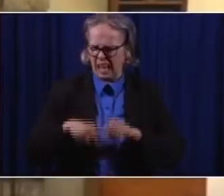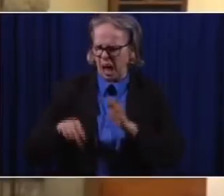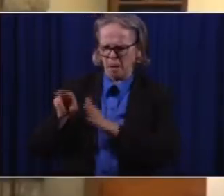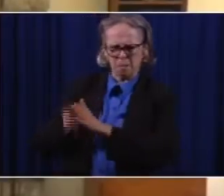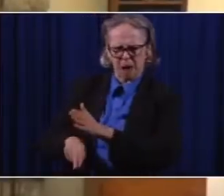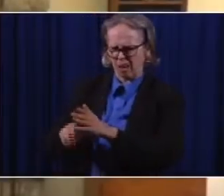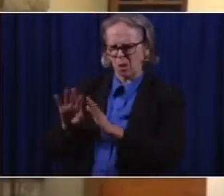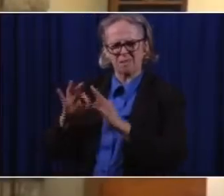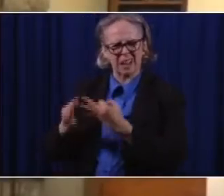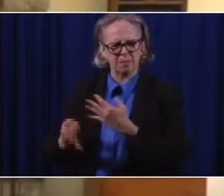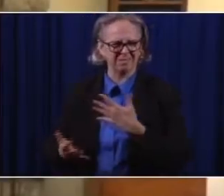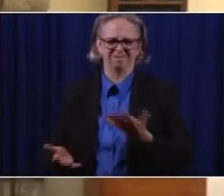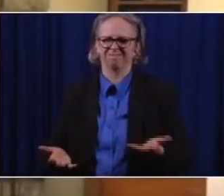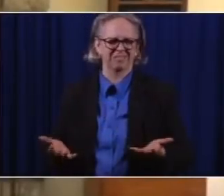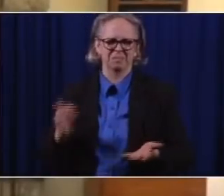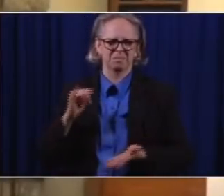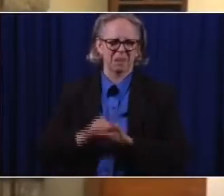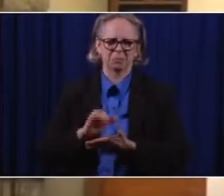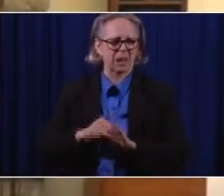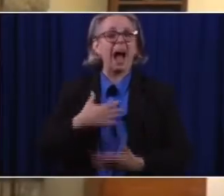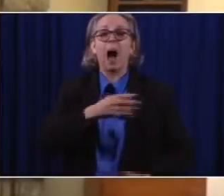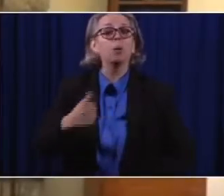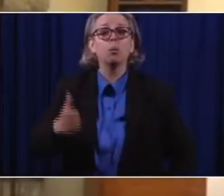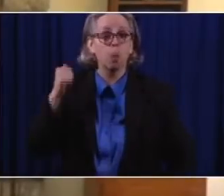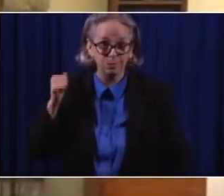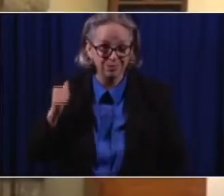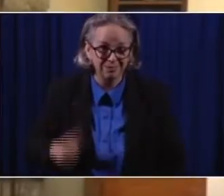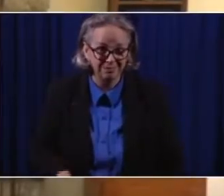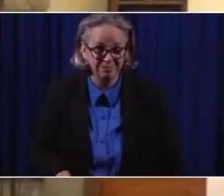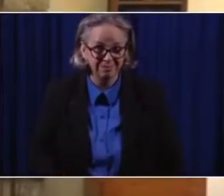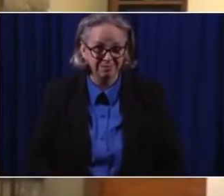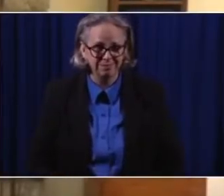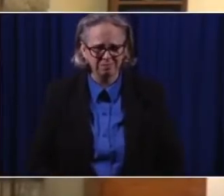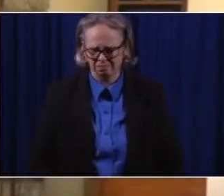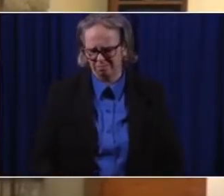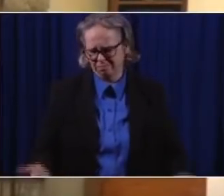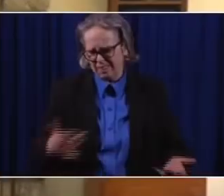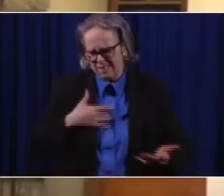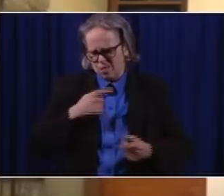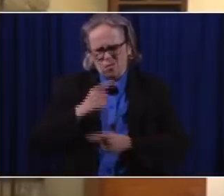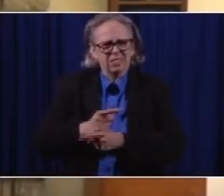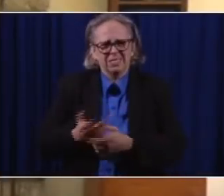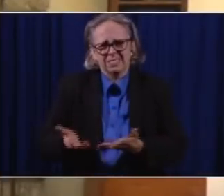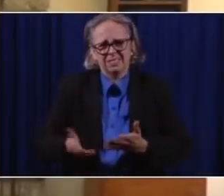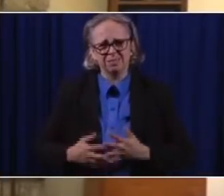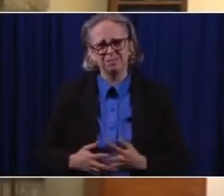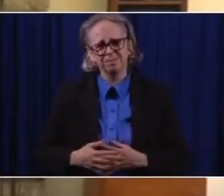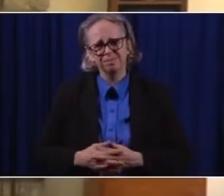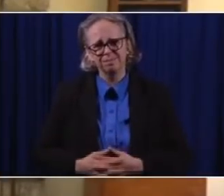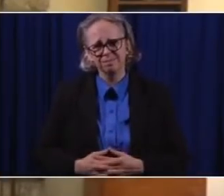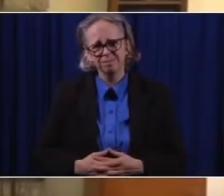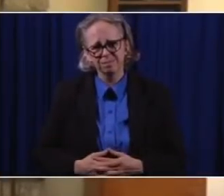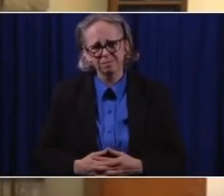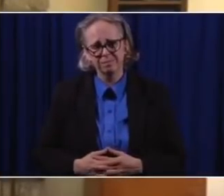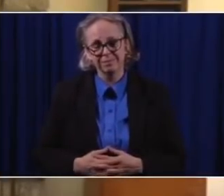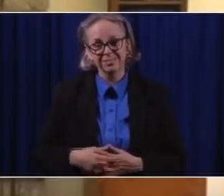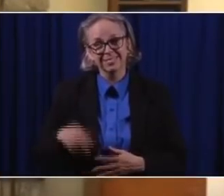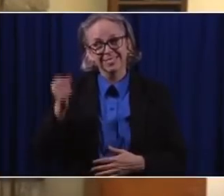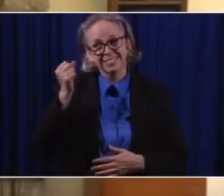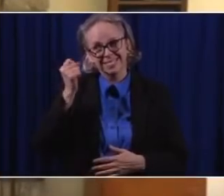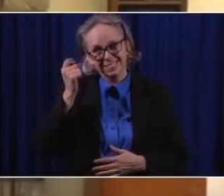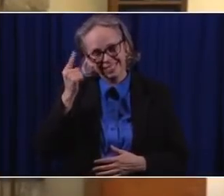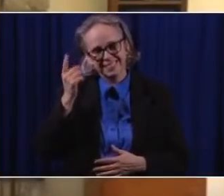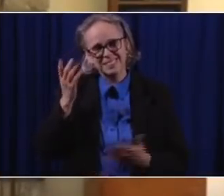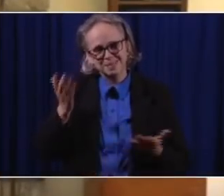have a ceremony. Not going to do that. Not going to do that. Not right. Not right. But we can